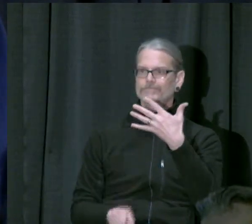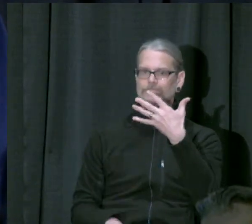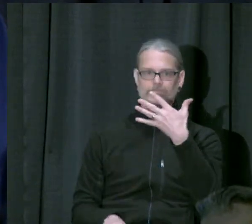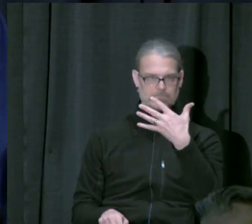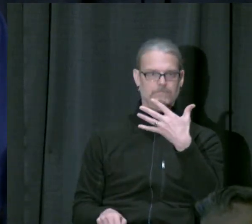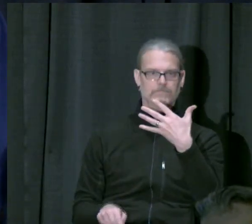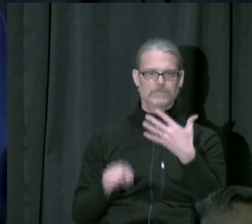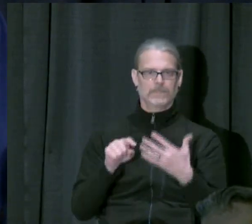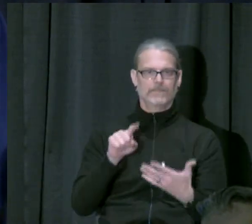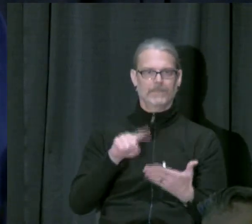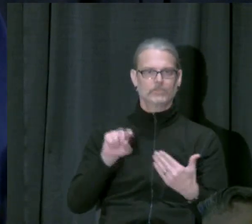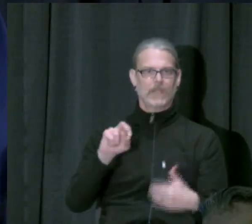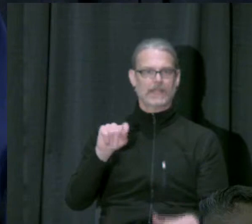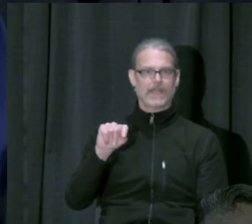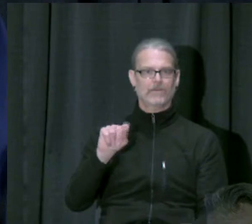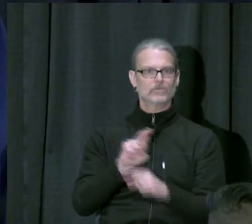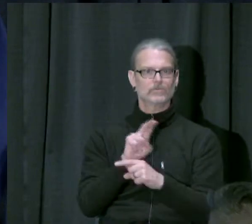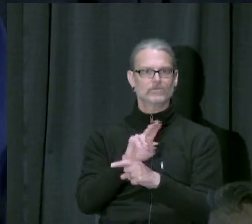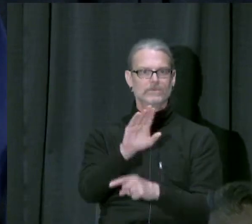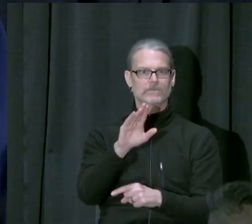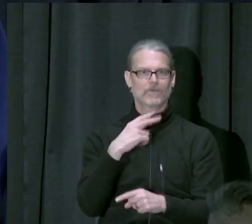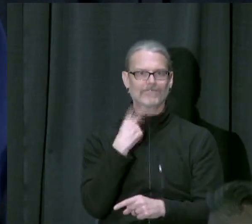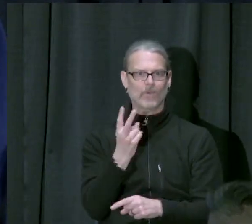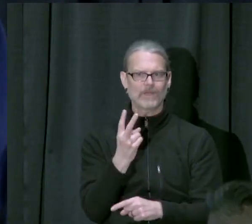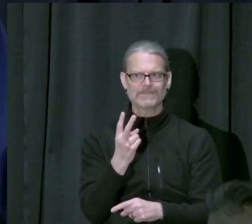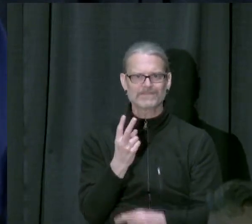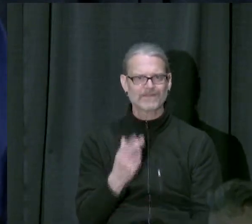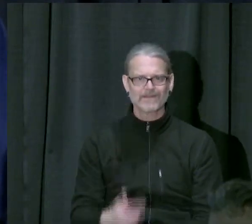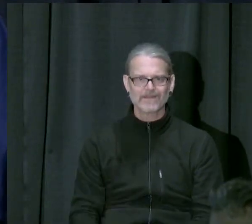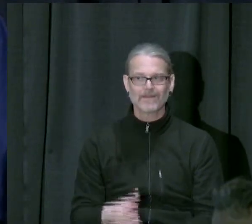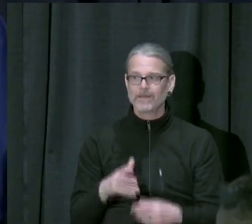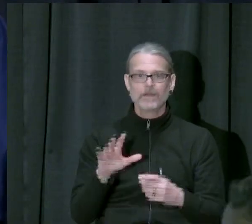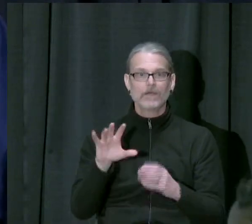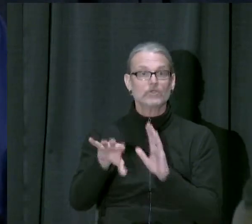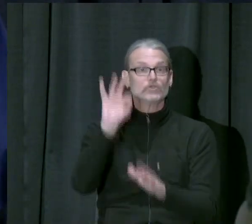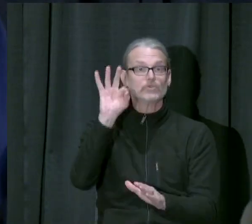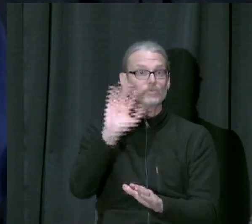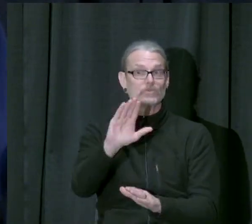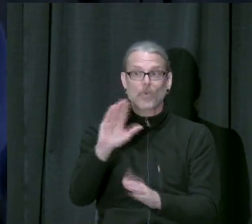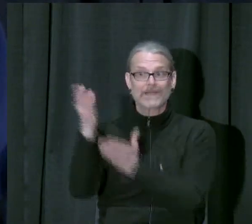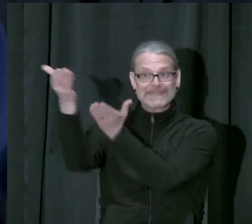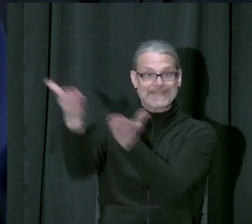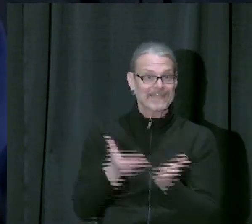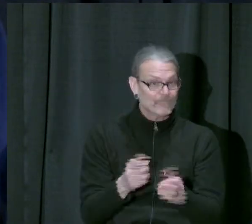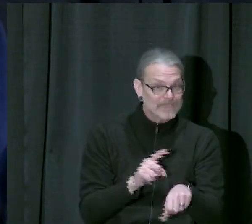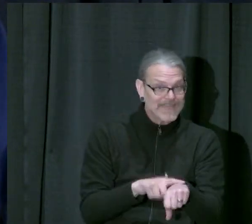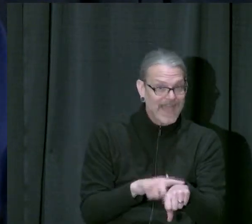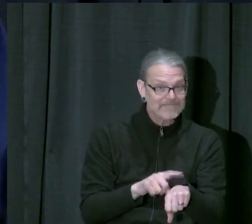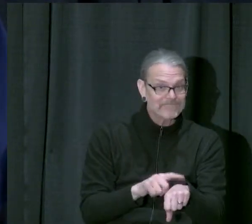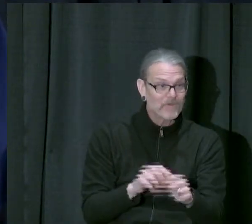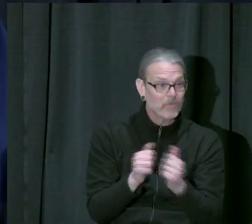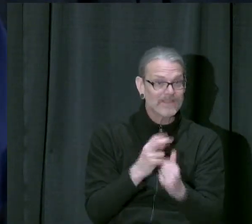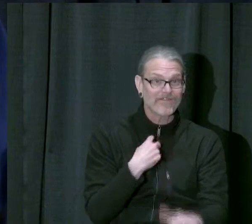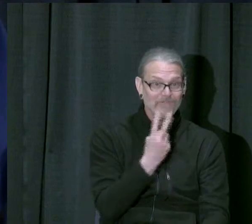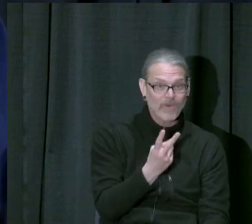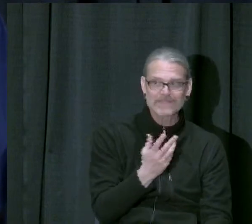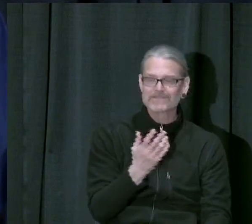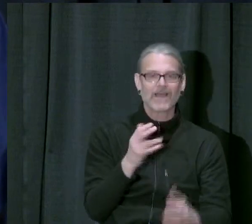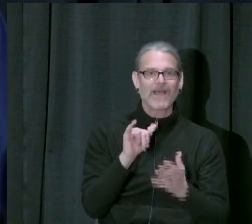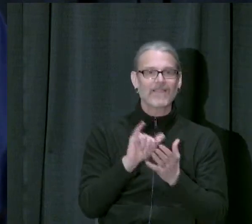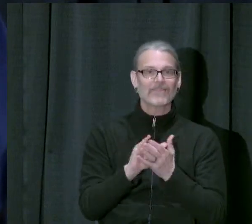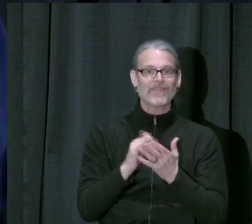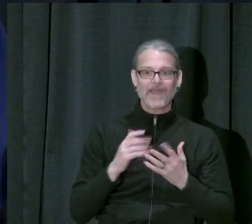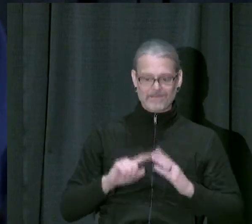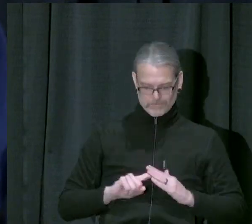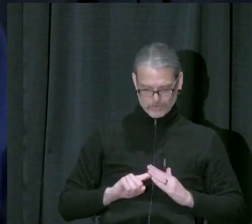cart using your voice, choose your delivery time using your voice. The entire flow,